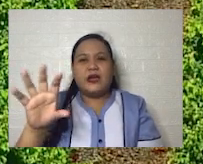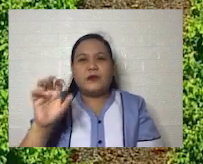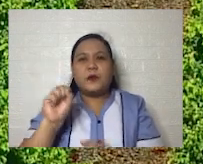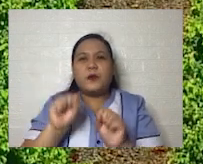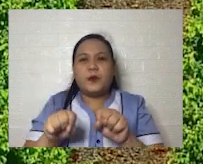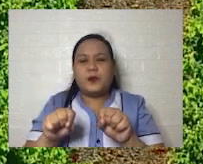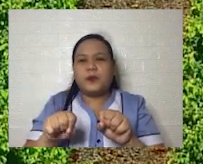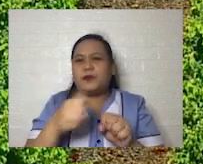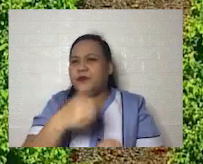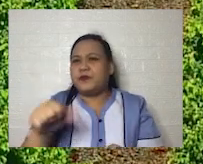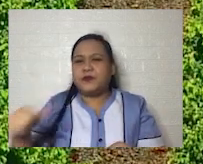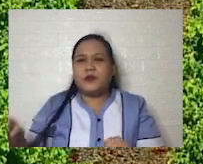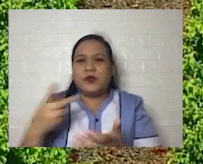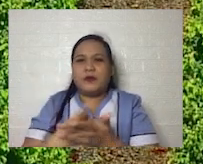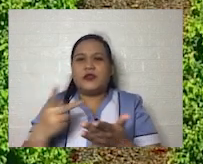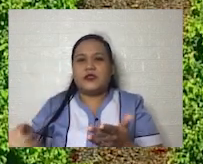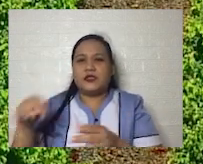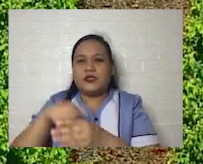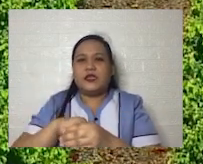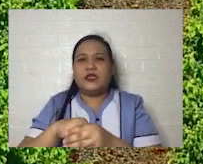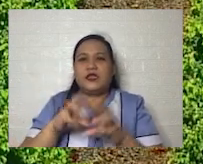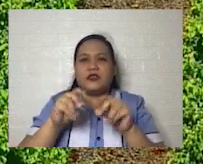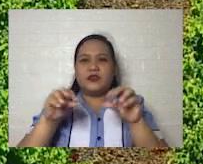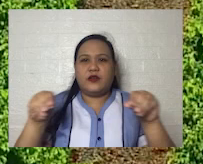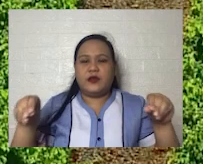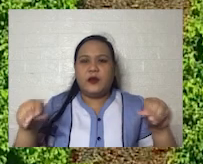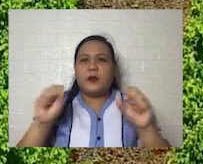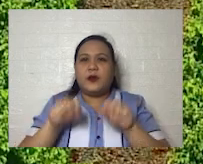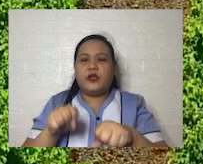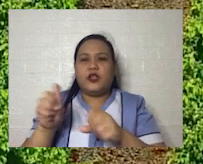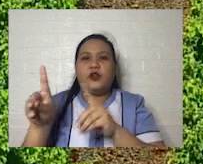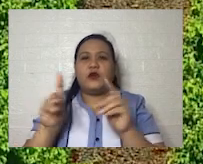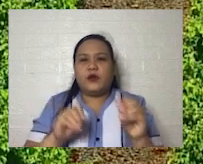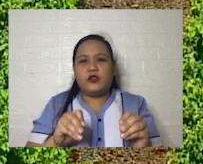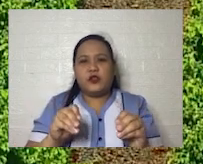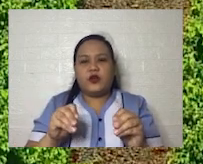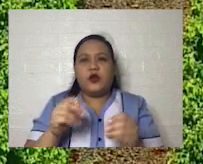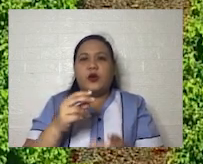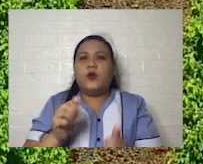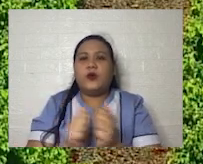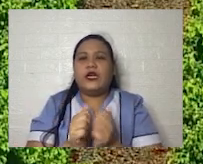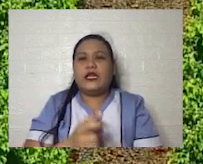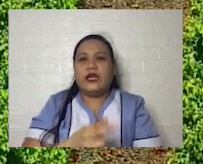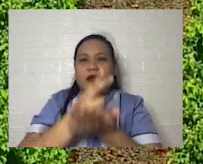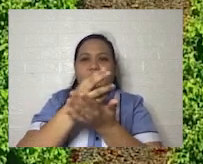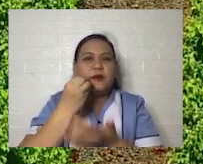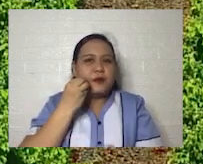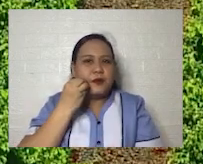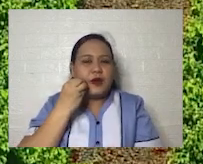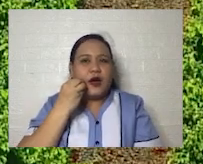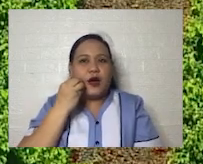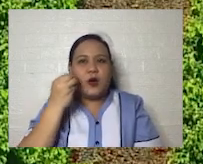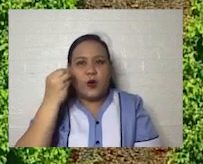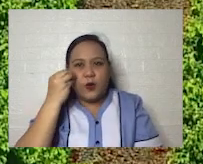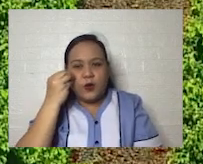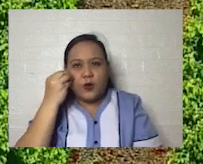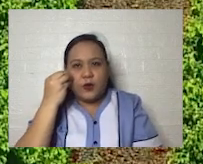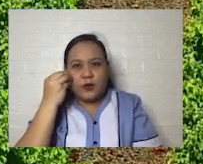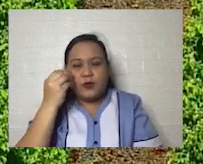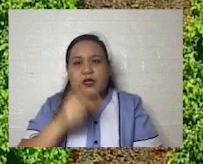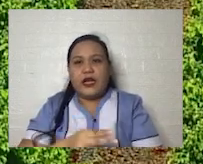Remember, heat can kill any pathogen in the soil. You can do this at home with the help of your parents or